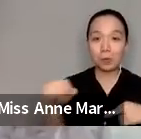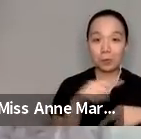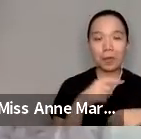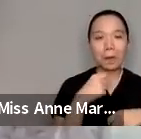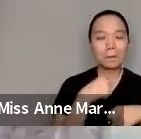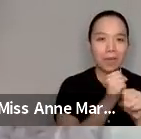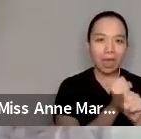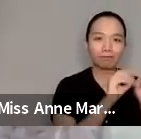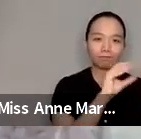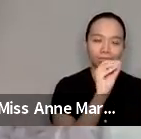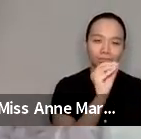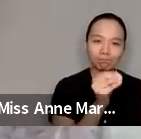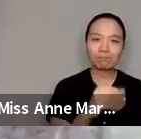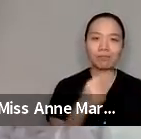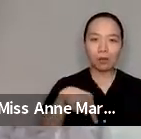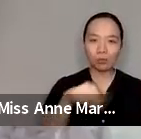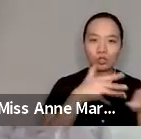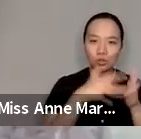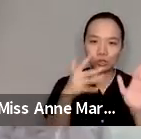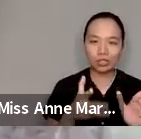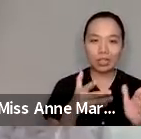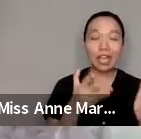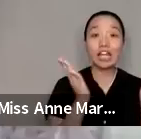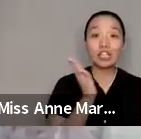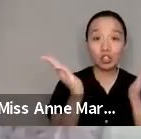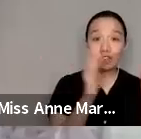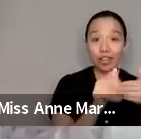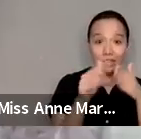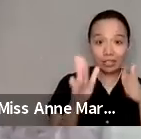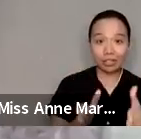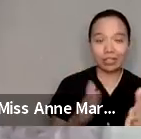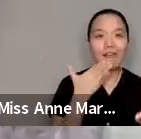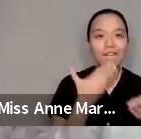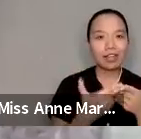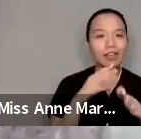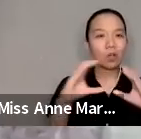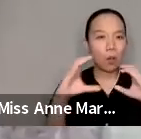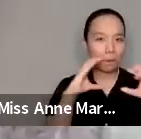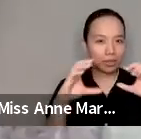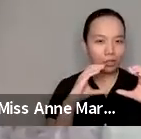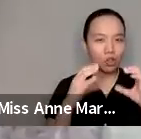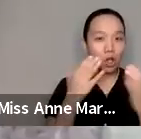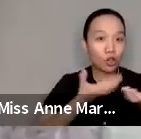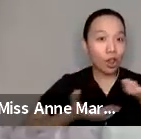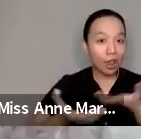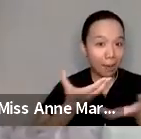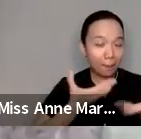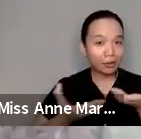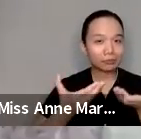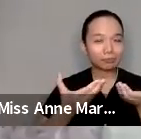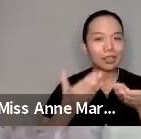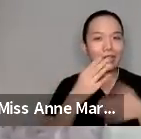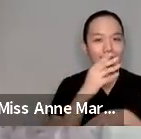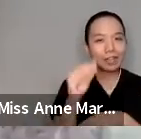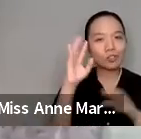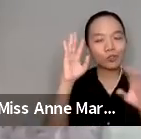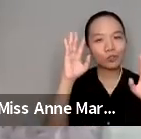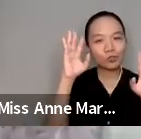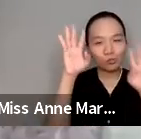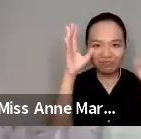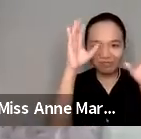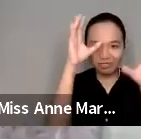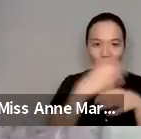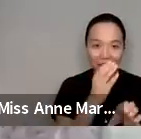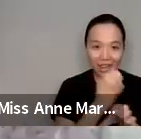mold our beloved students as servant leaders, effective communicators and collaborators, analytic and creative thinkers,